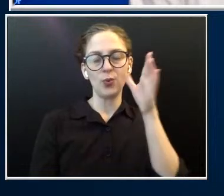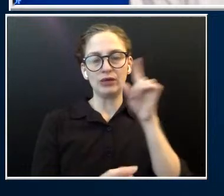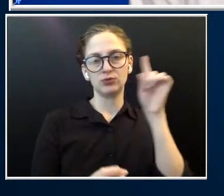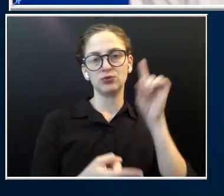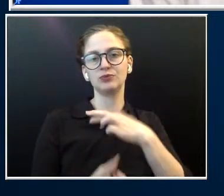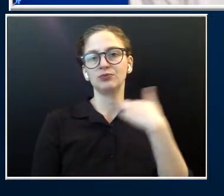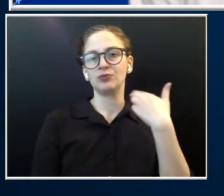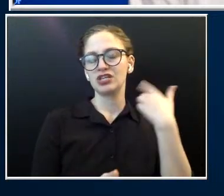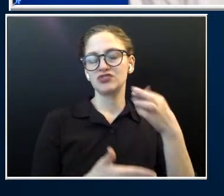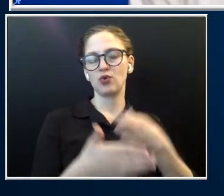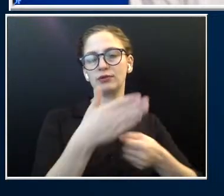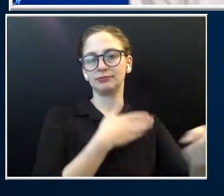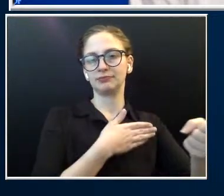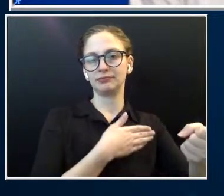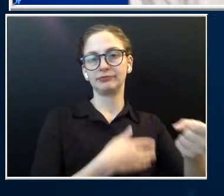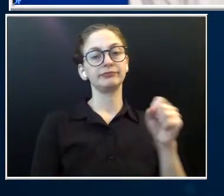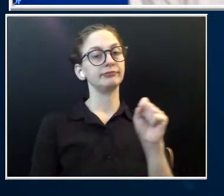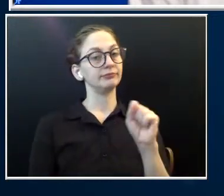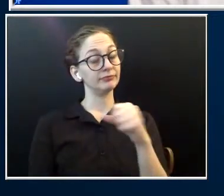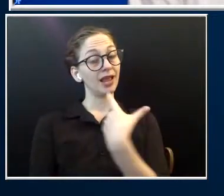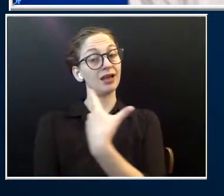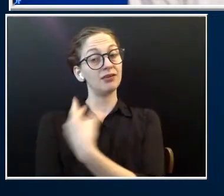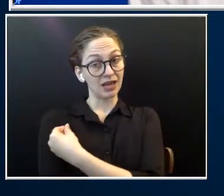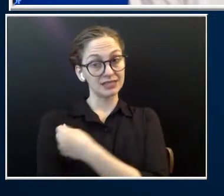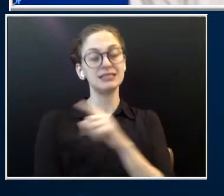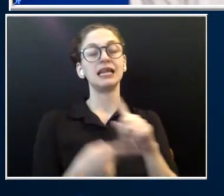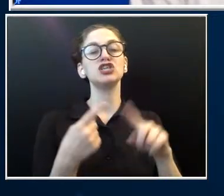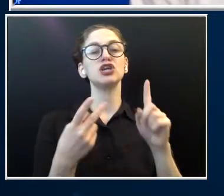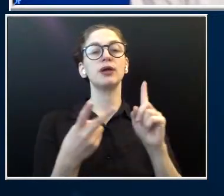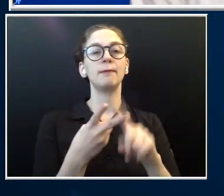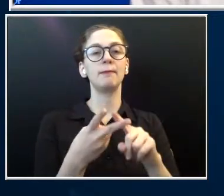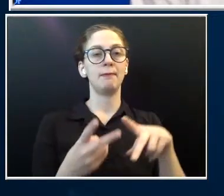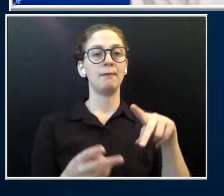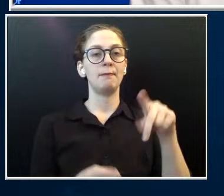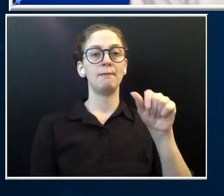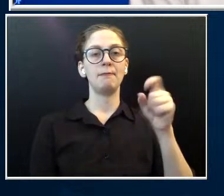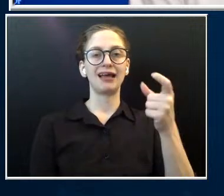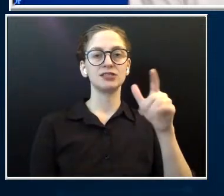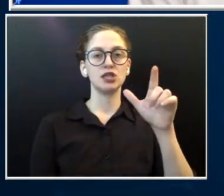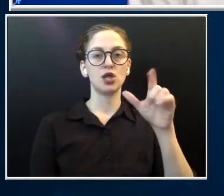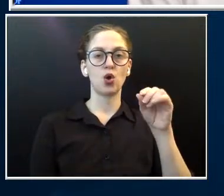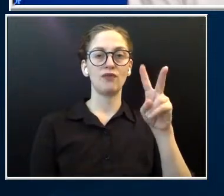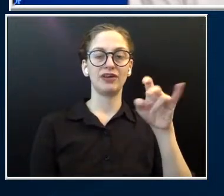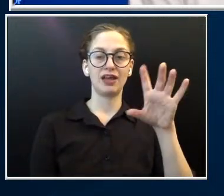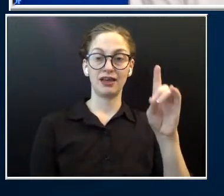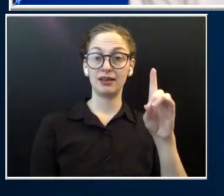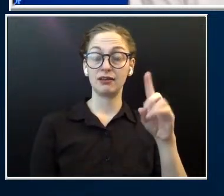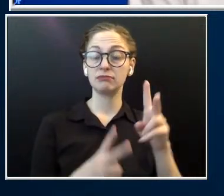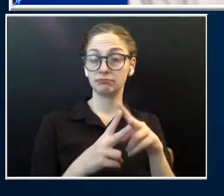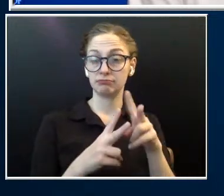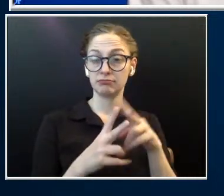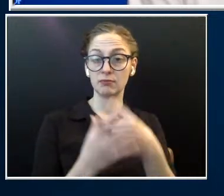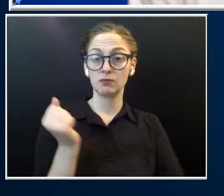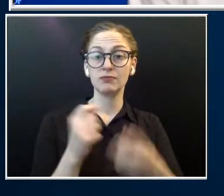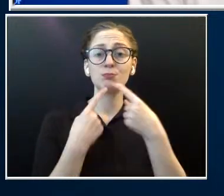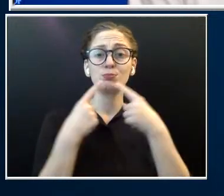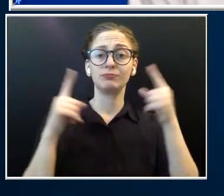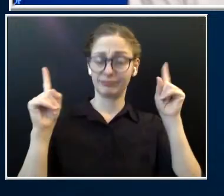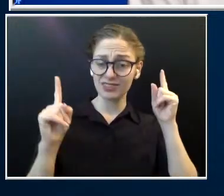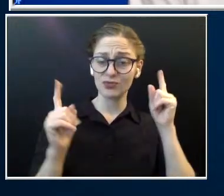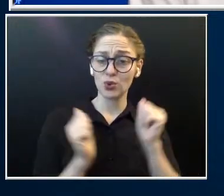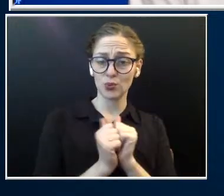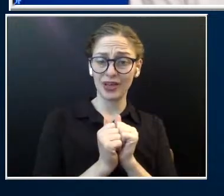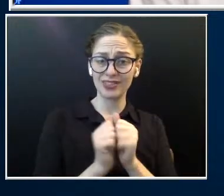Paxlovid all still work for this variant. And so I think it's a really important point, but and you made a great point. You